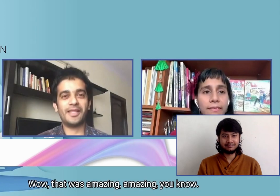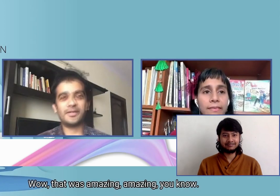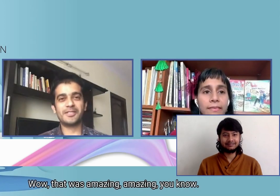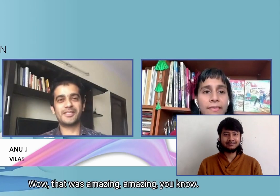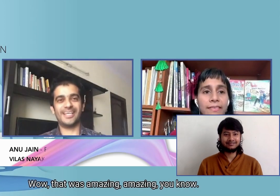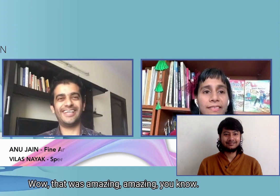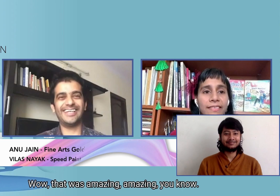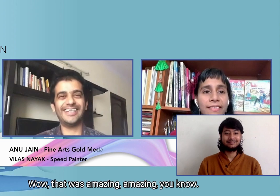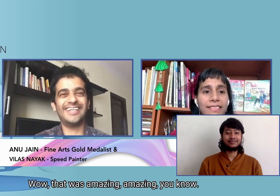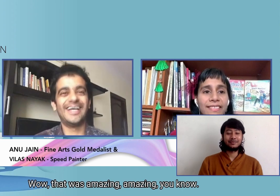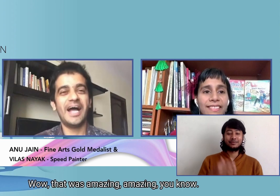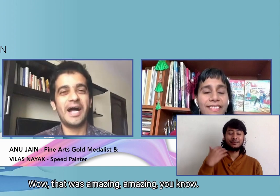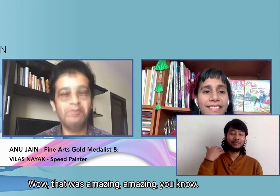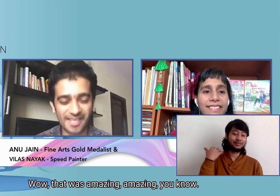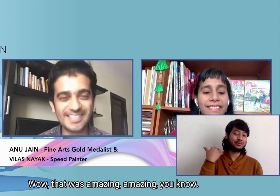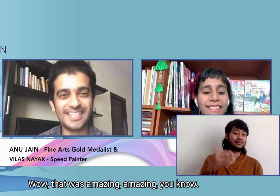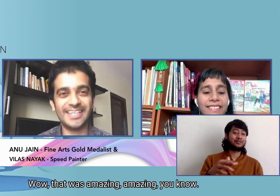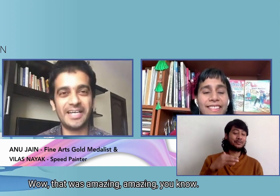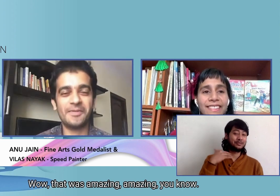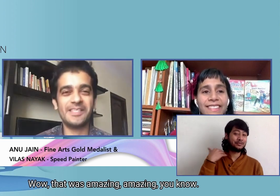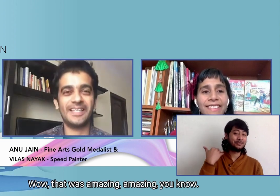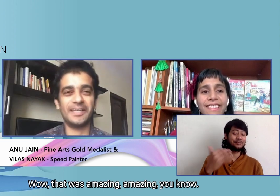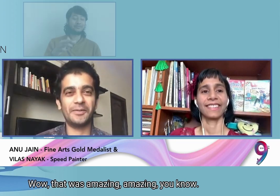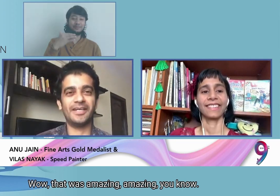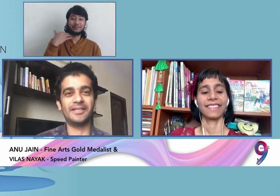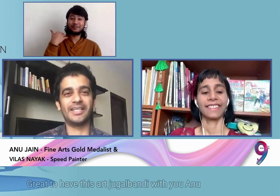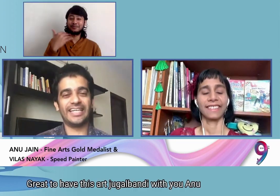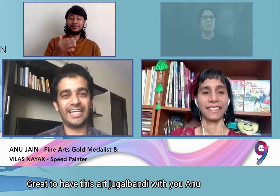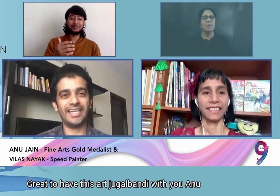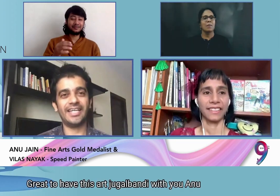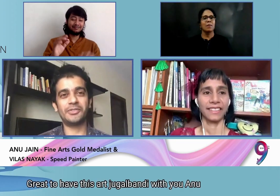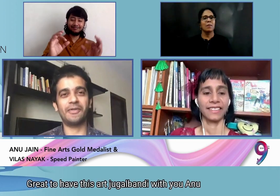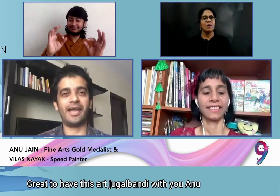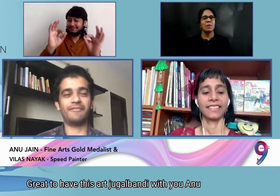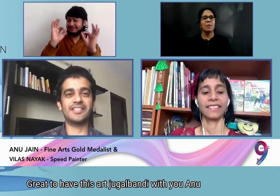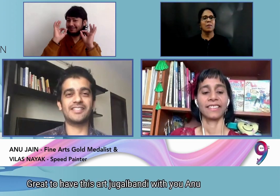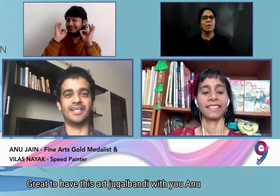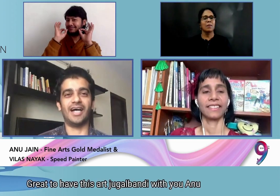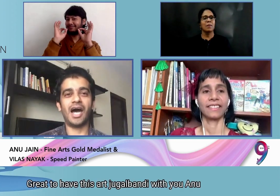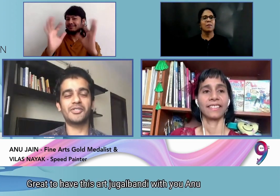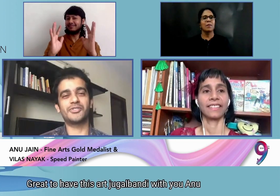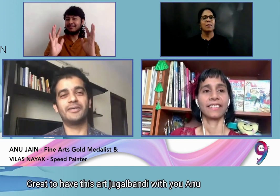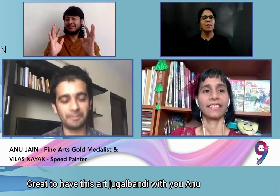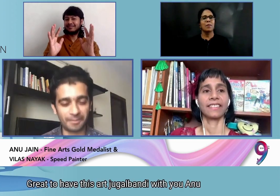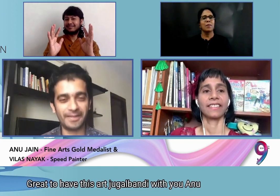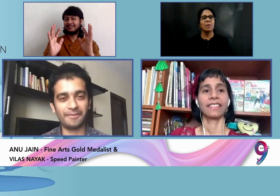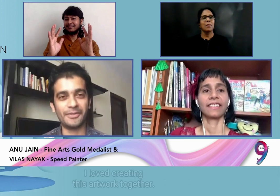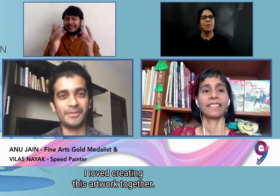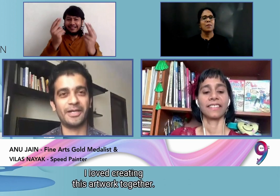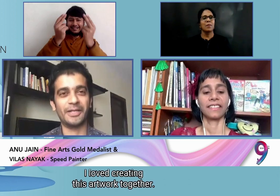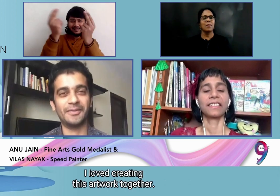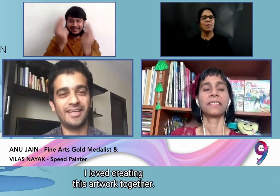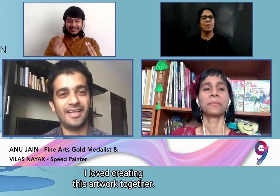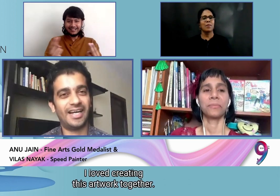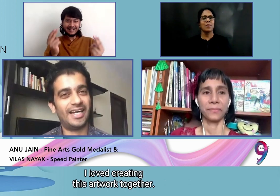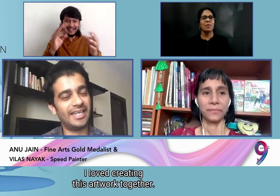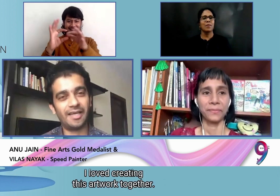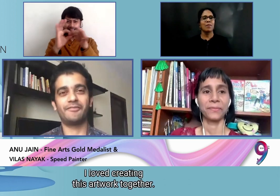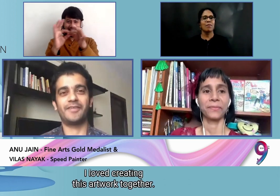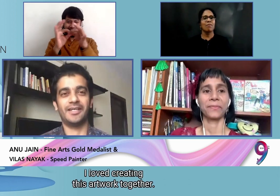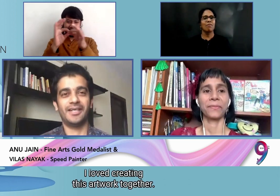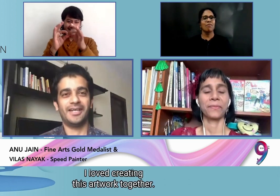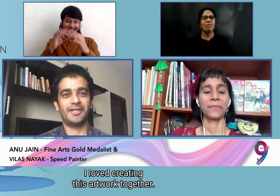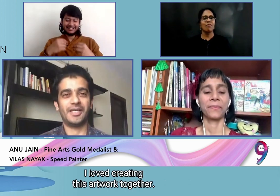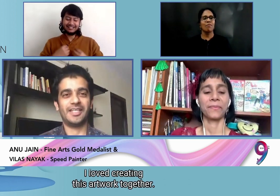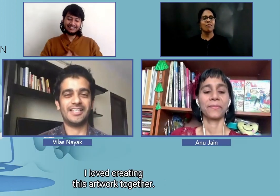Wow, that was amazing, amazing. You know, great to have this art jugalbandi with you, Anu. I